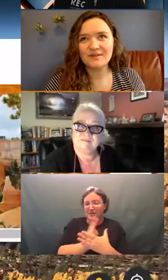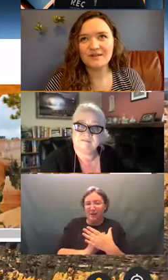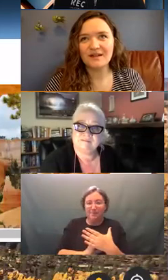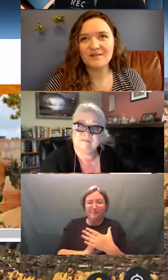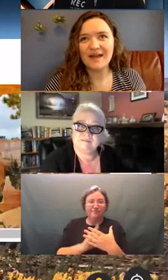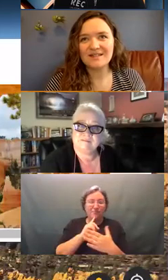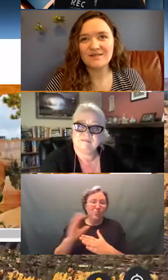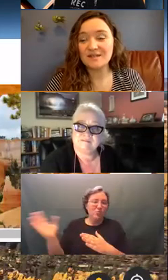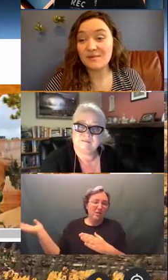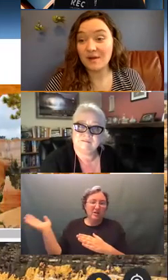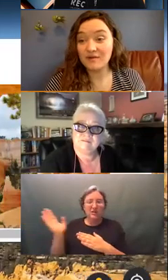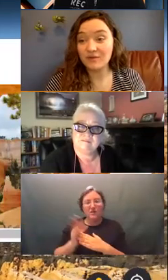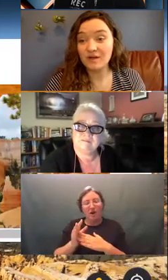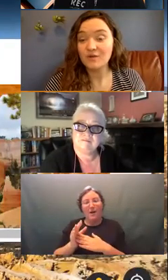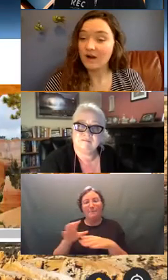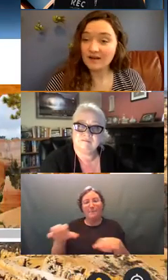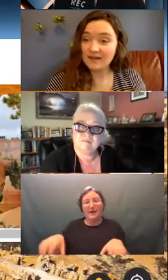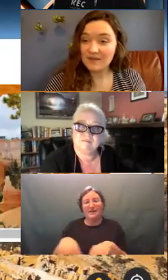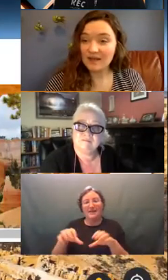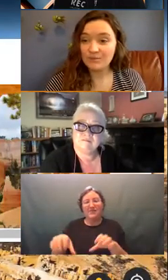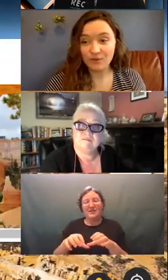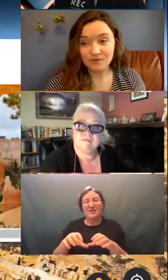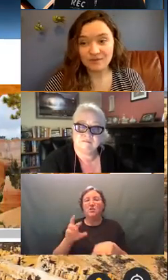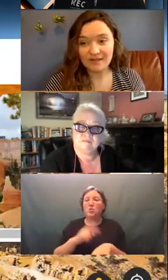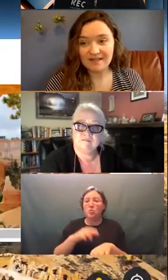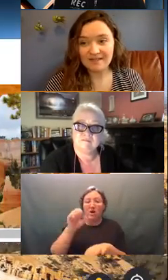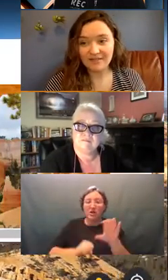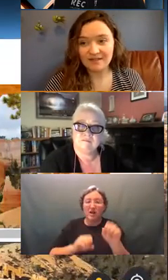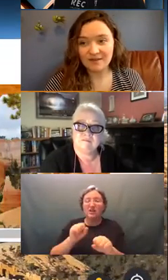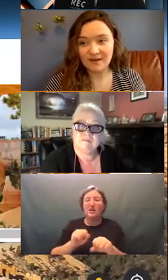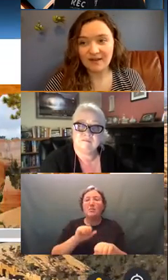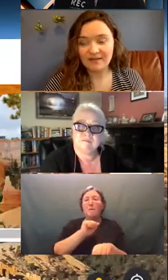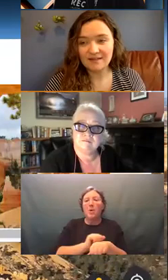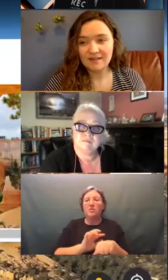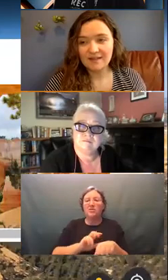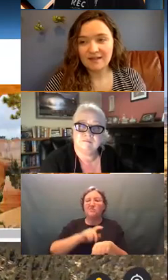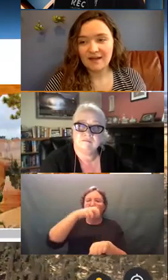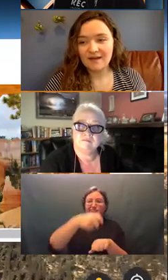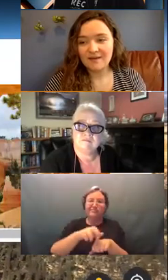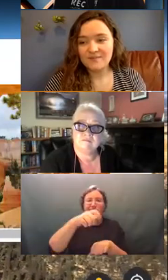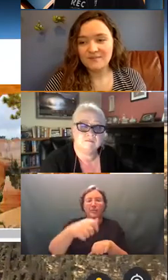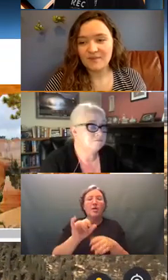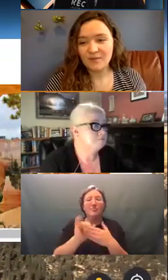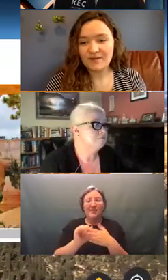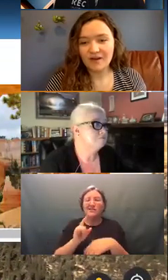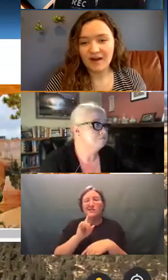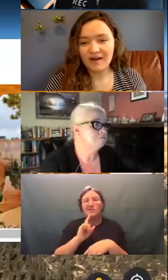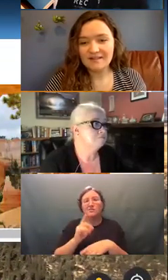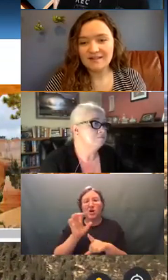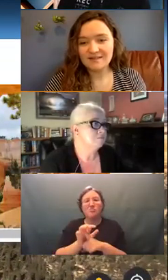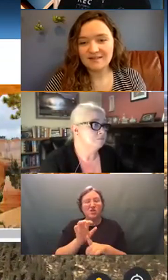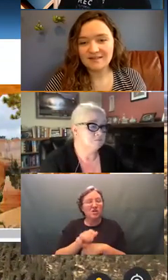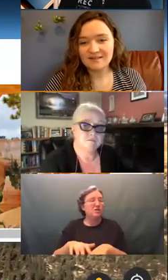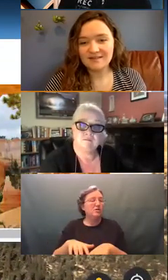top activities that people come here for, rock climbing and bouldering is definitely one. We've got,